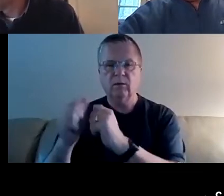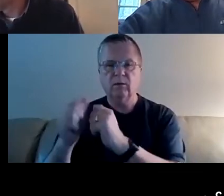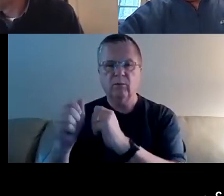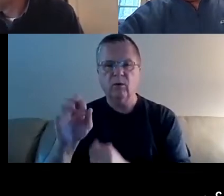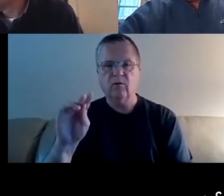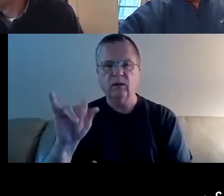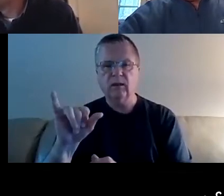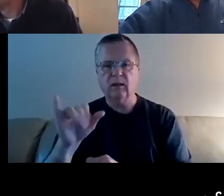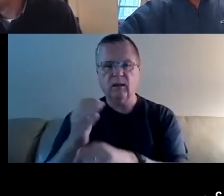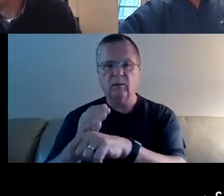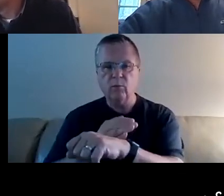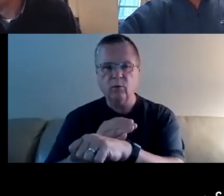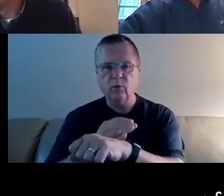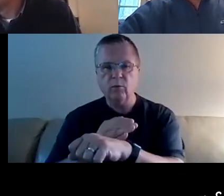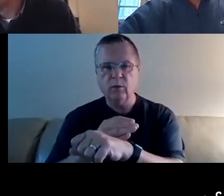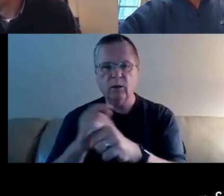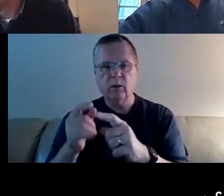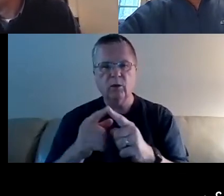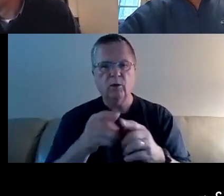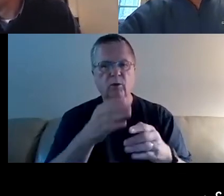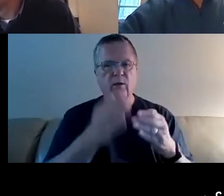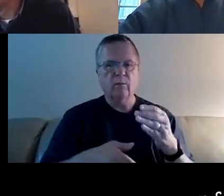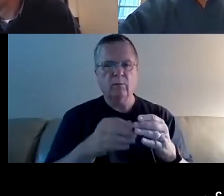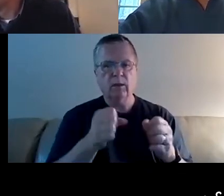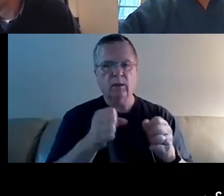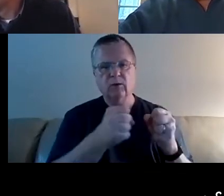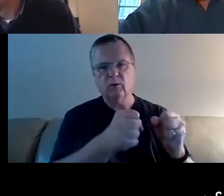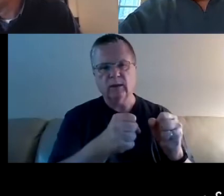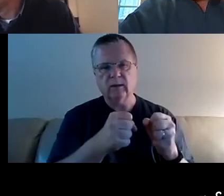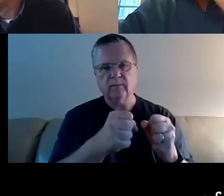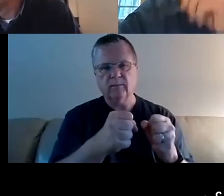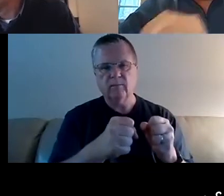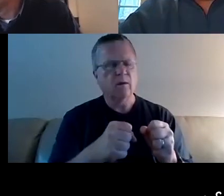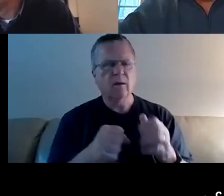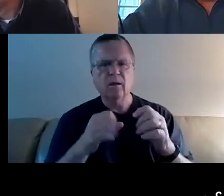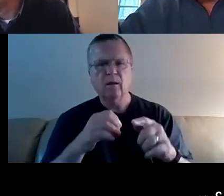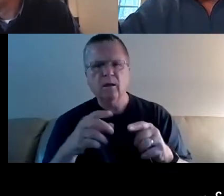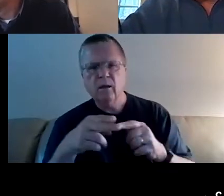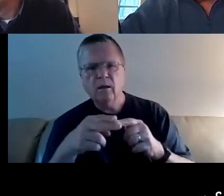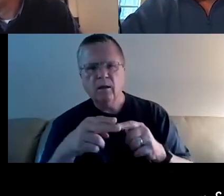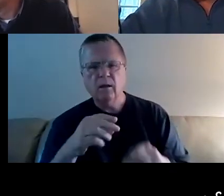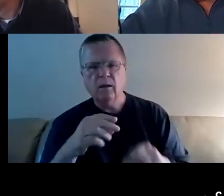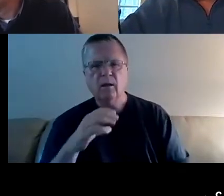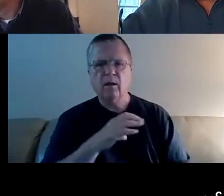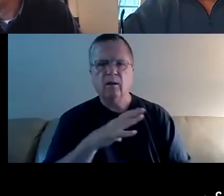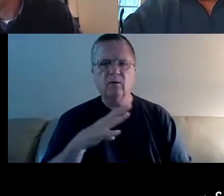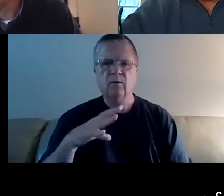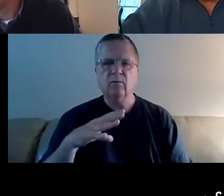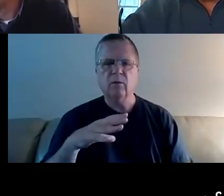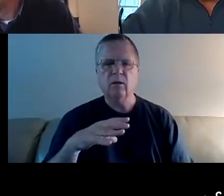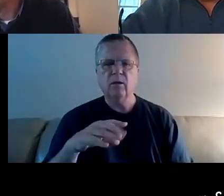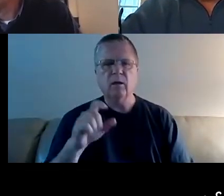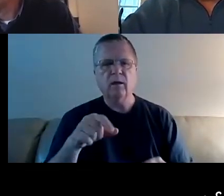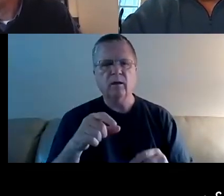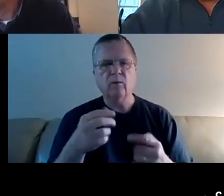to complete streets. Councilman Berger, I'd like to make a motion to waive the wait on